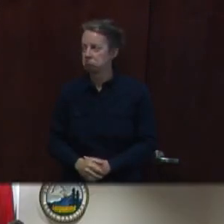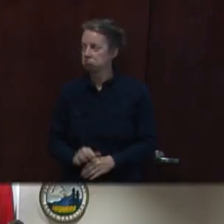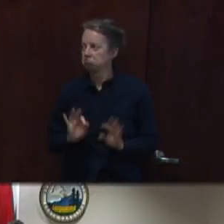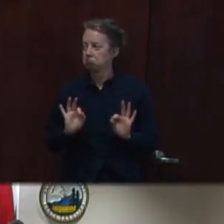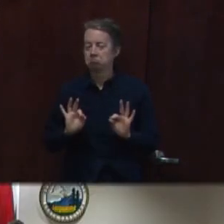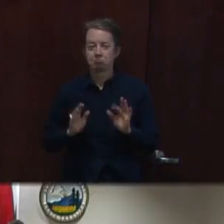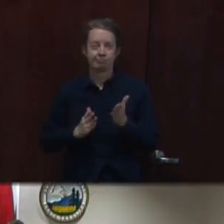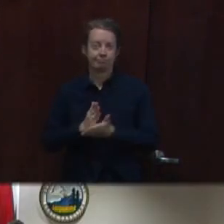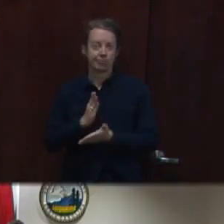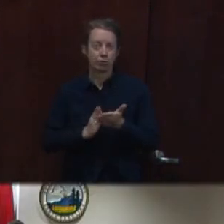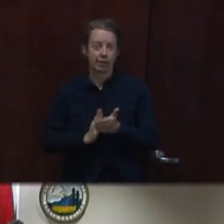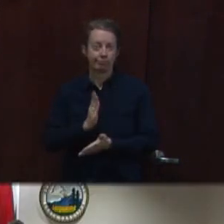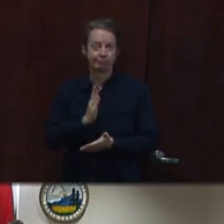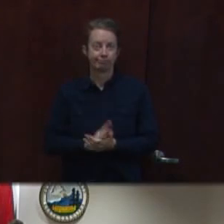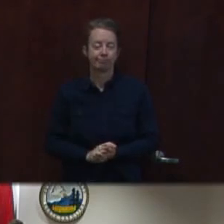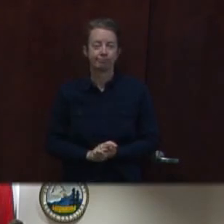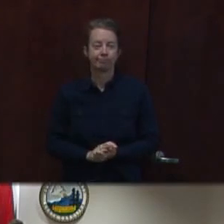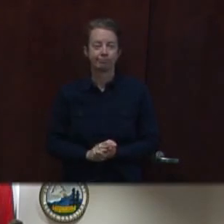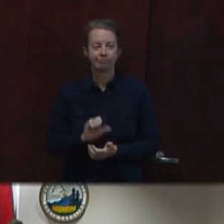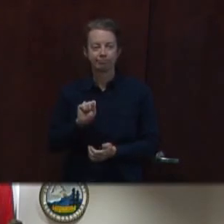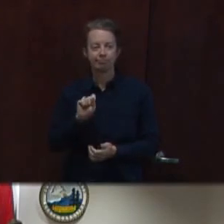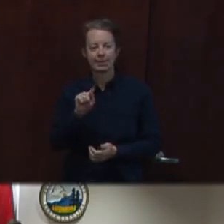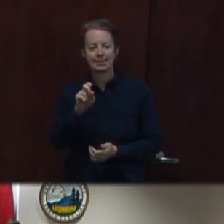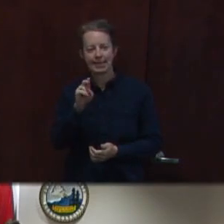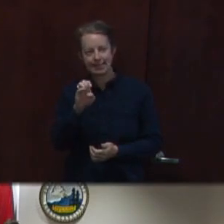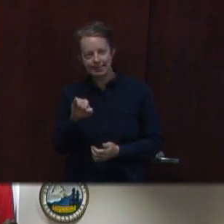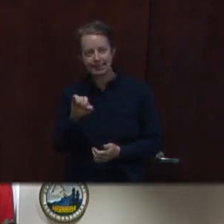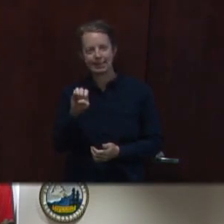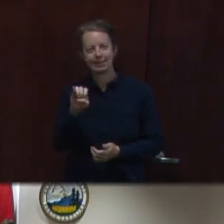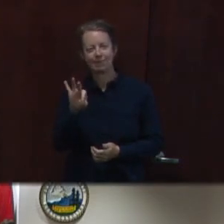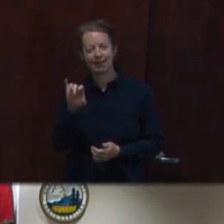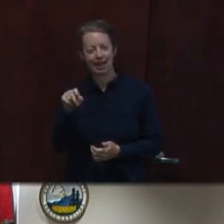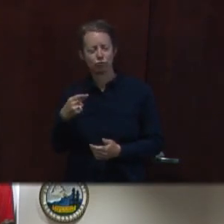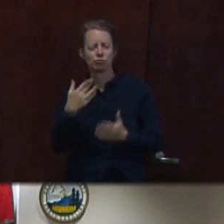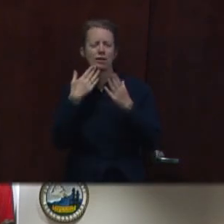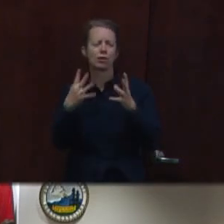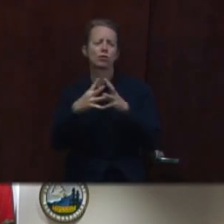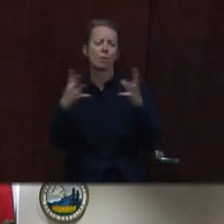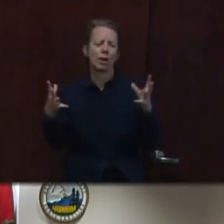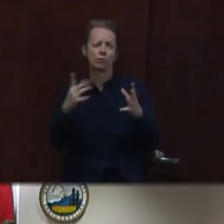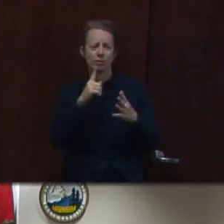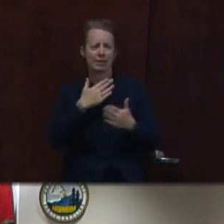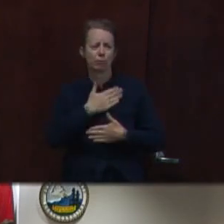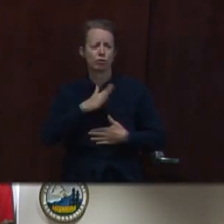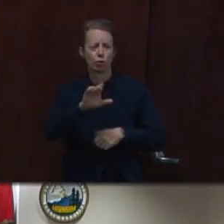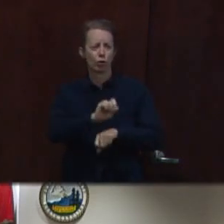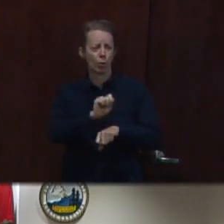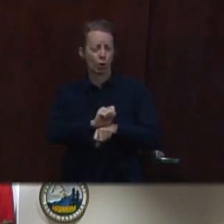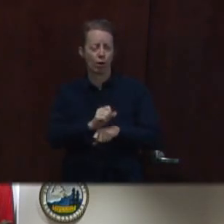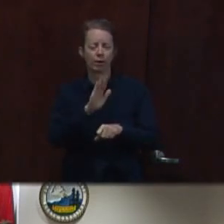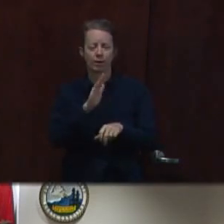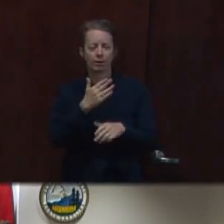All right. Stacy and Fletch, thank you so much. We appreciate you. Appreciate all the work going into this from everybody on your